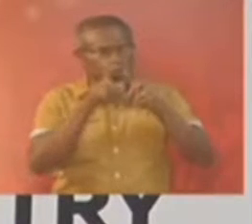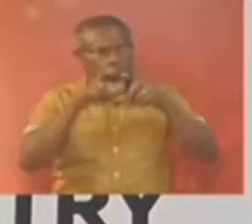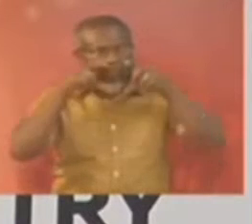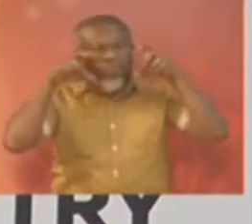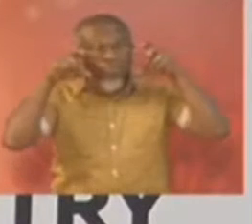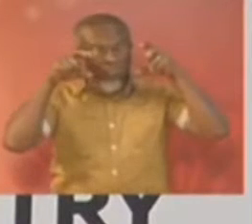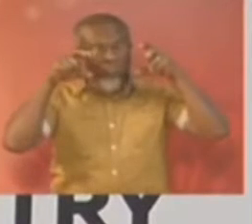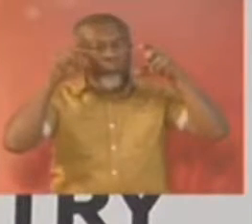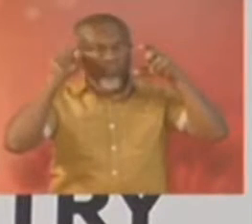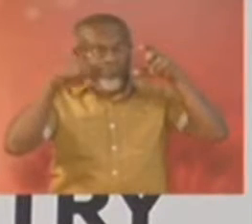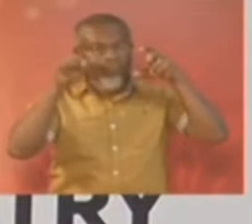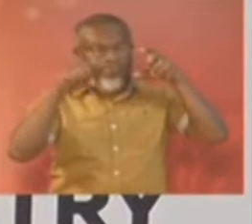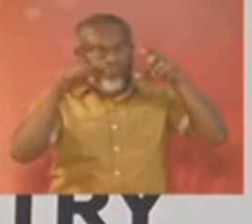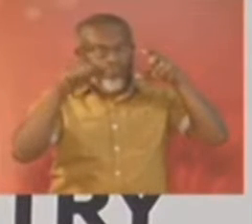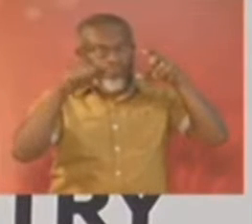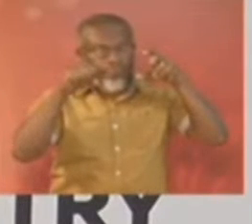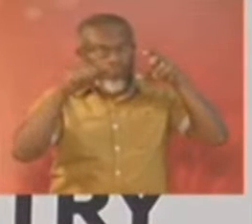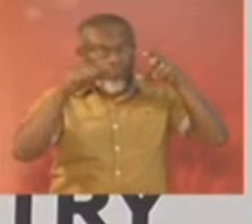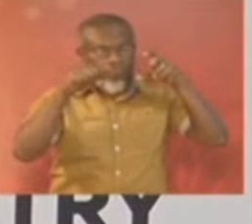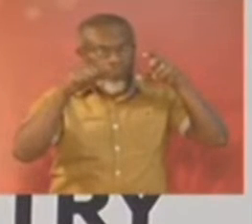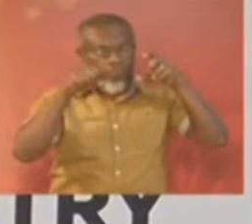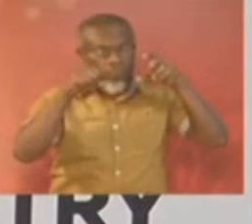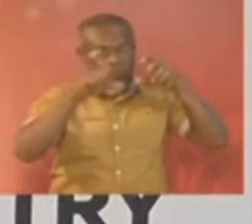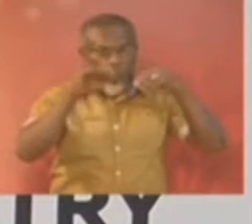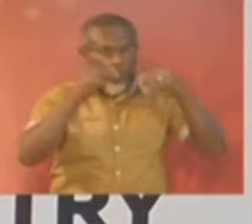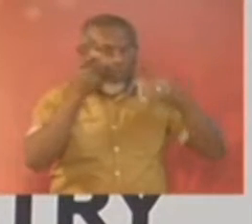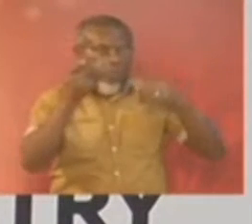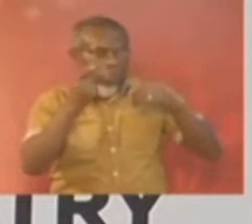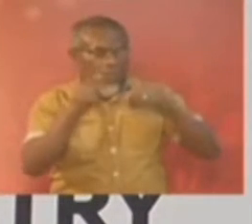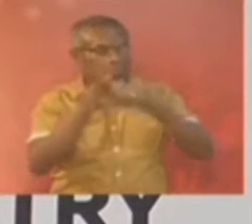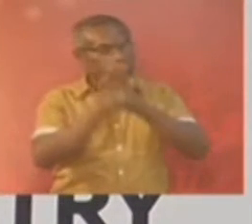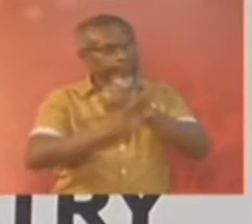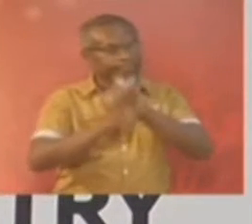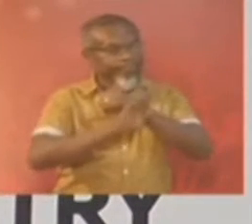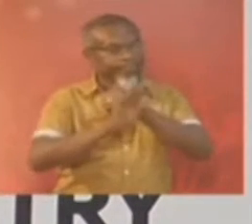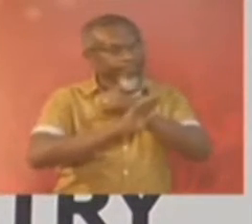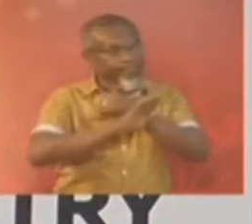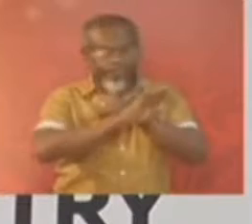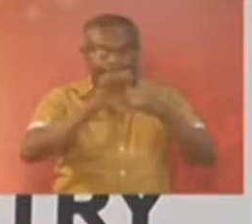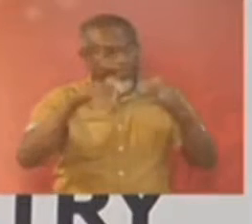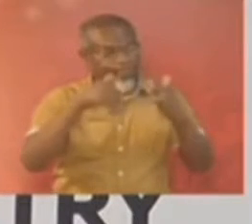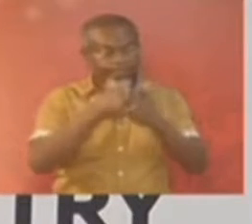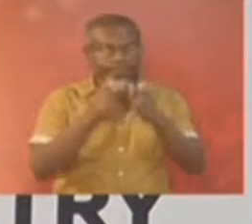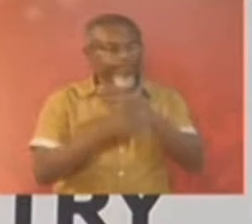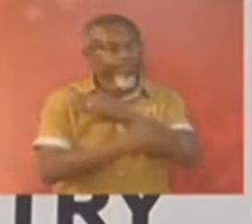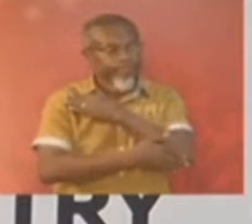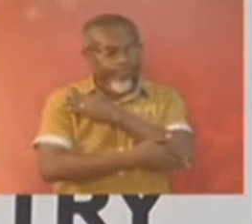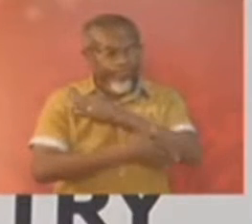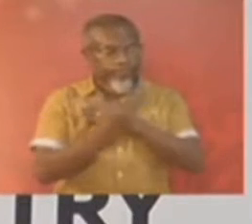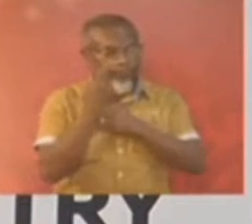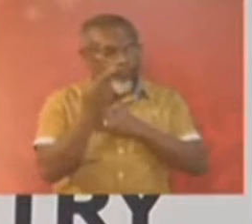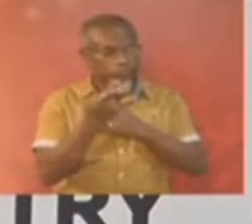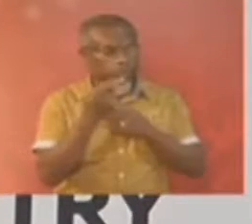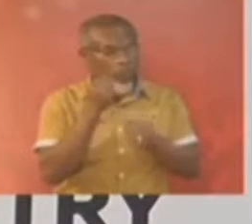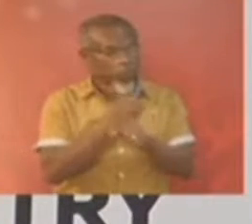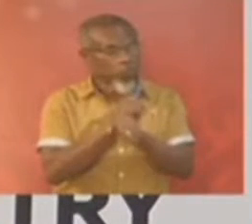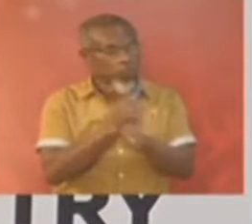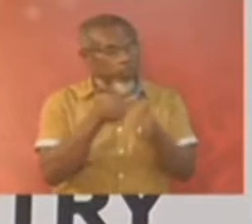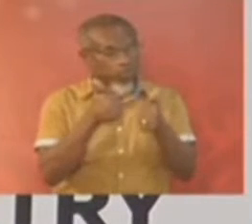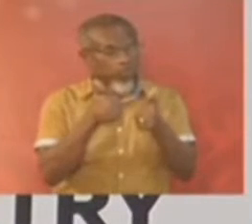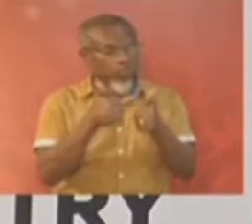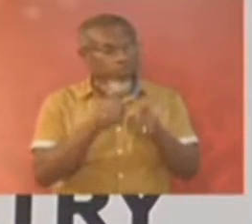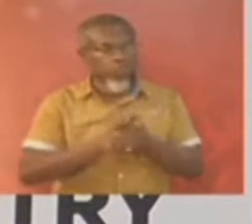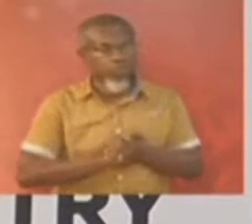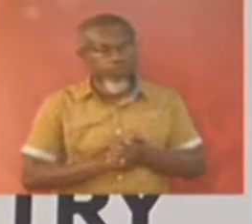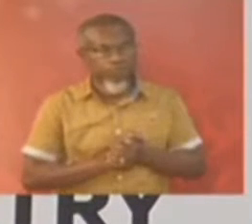the risk of spread in the population. So when we meet with the Honorable Prime Minister, we would make our recommendations as per usual, and of course he will